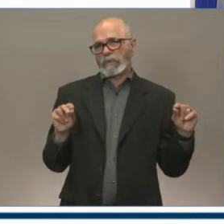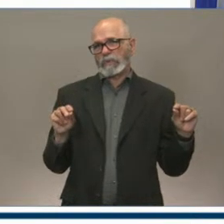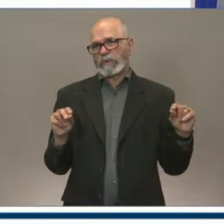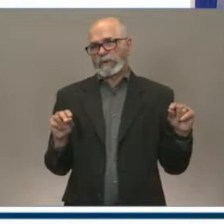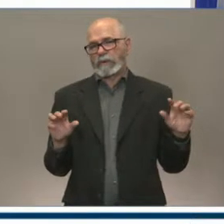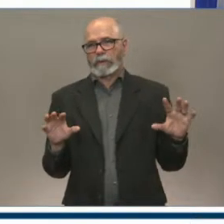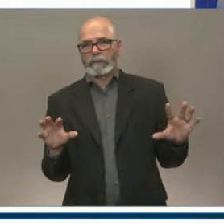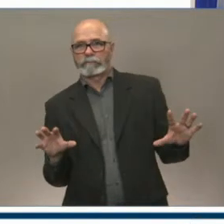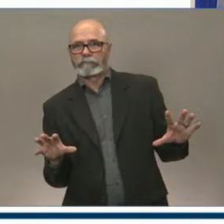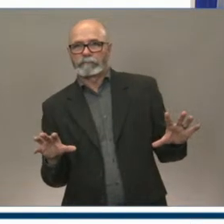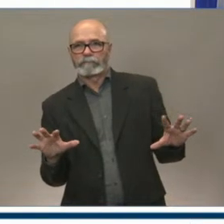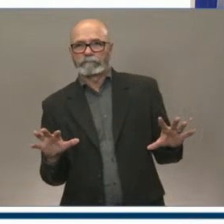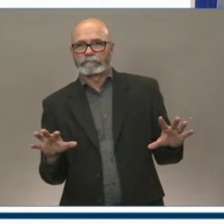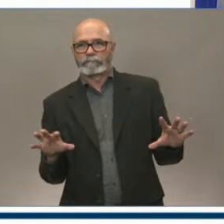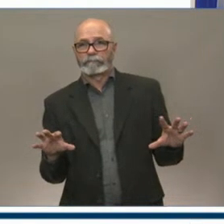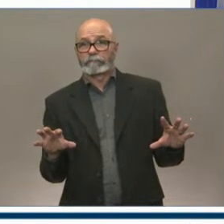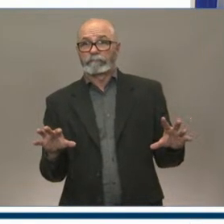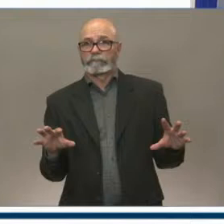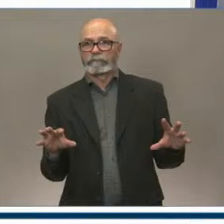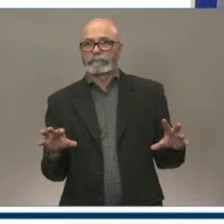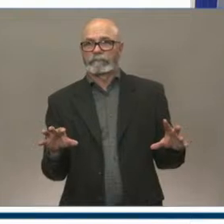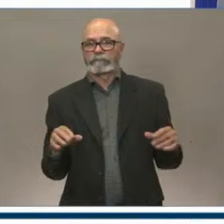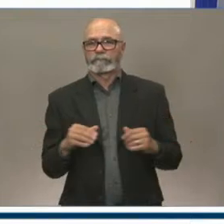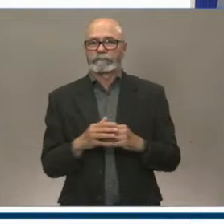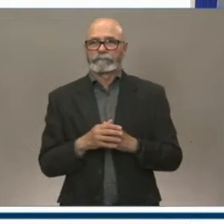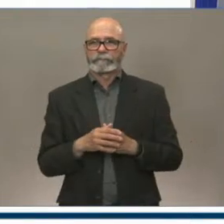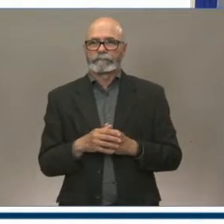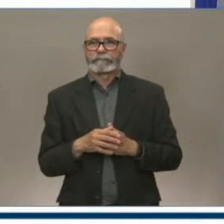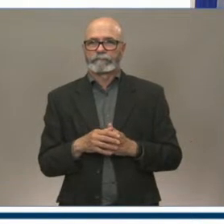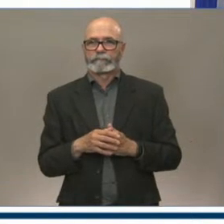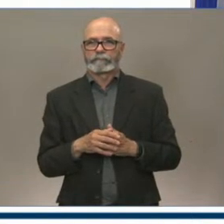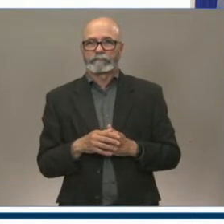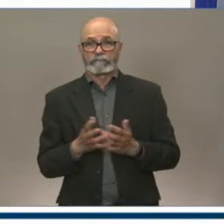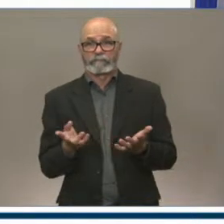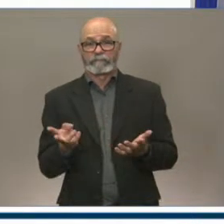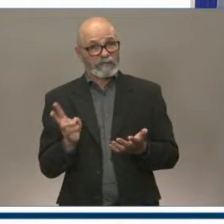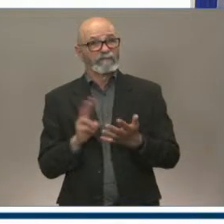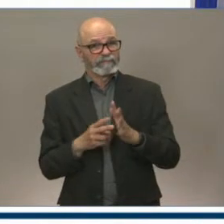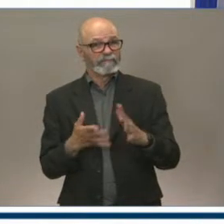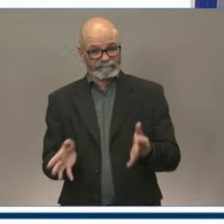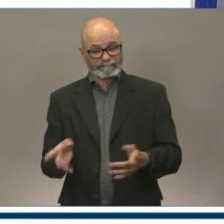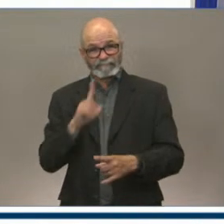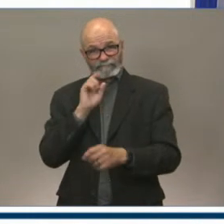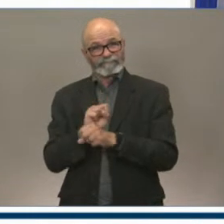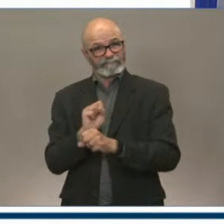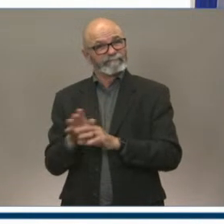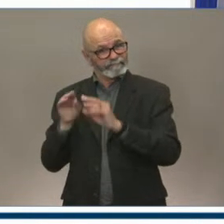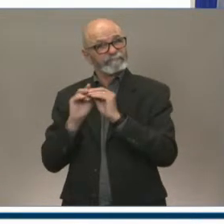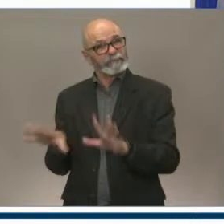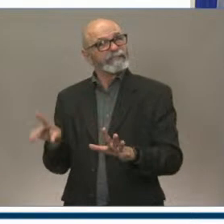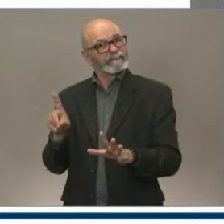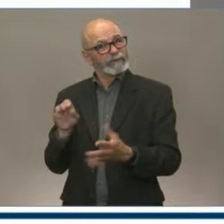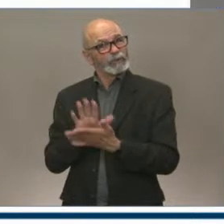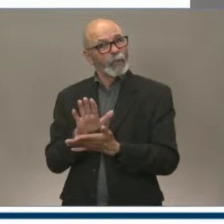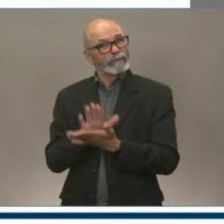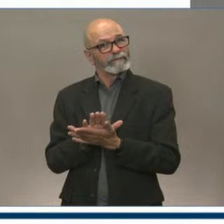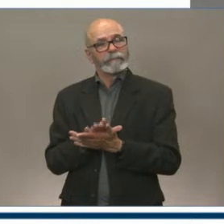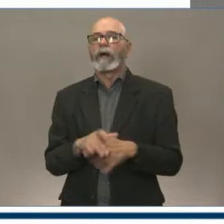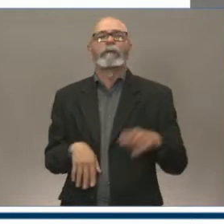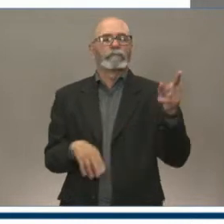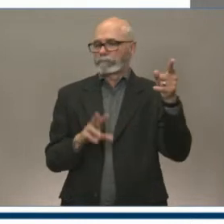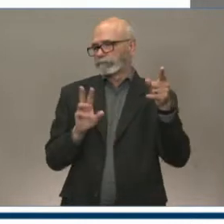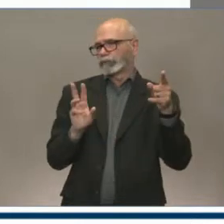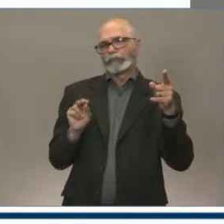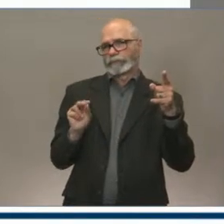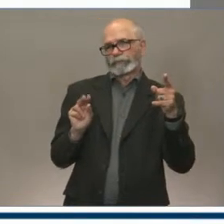Does this reflect widespread spread in schools? No, we doesn't reflect. We've had a few cases